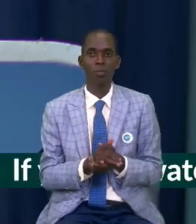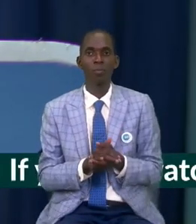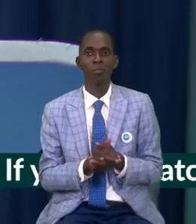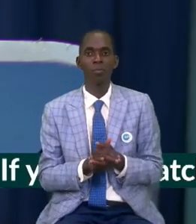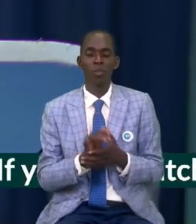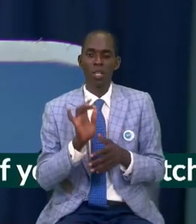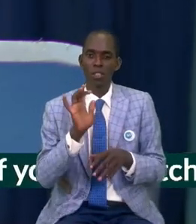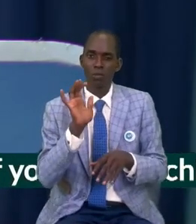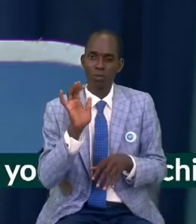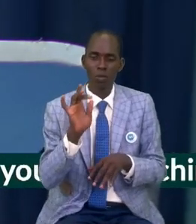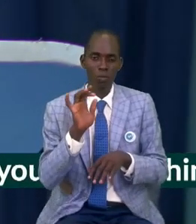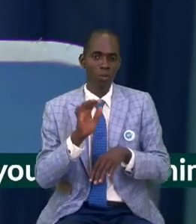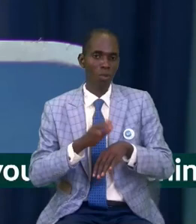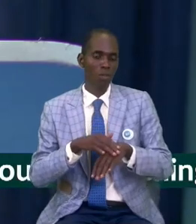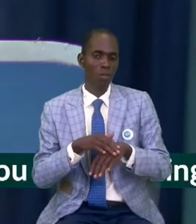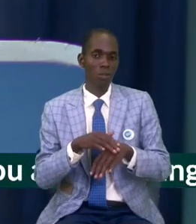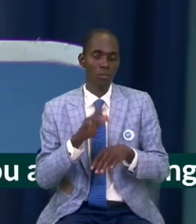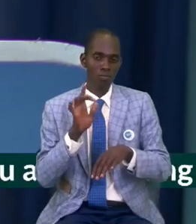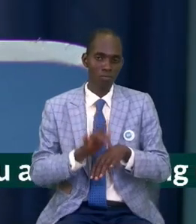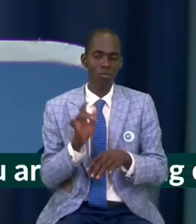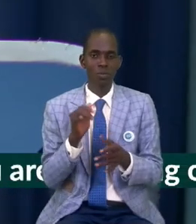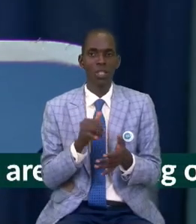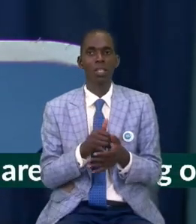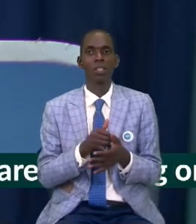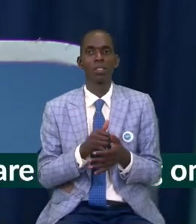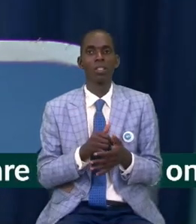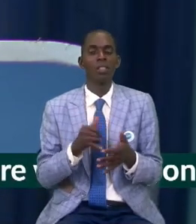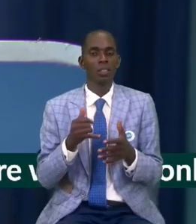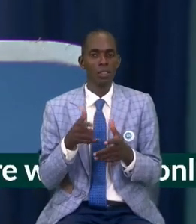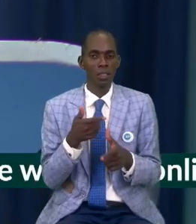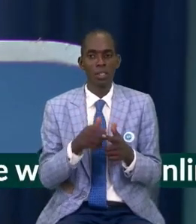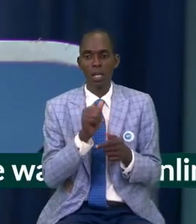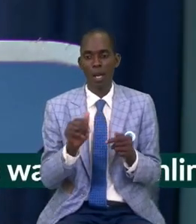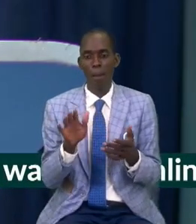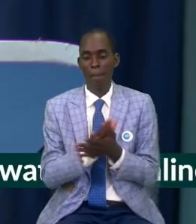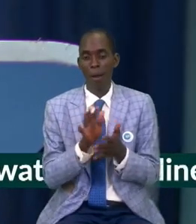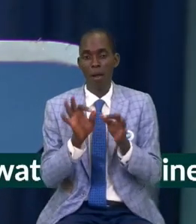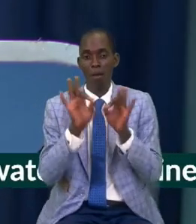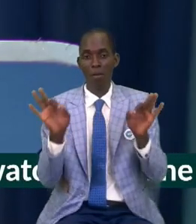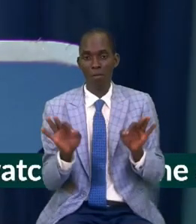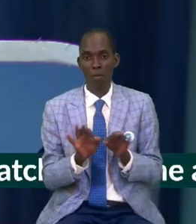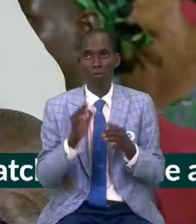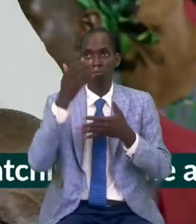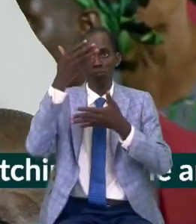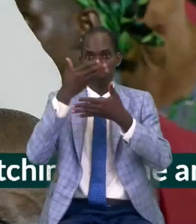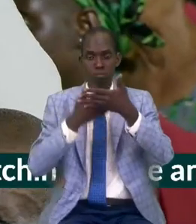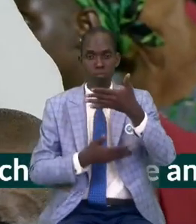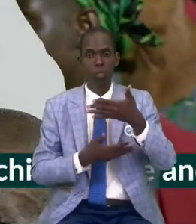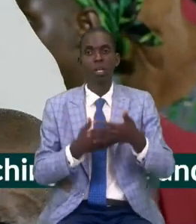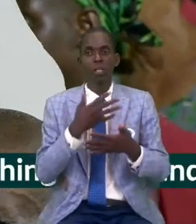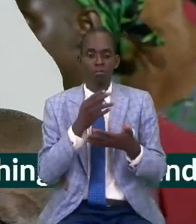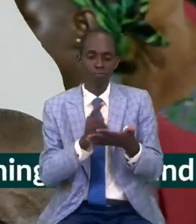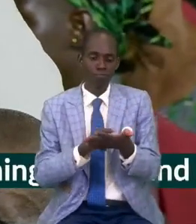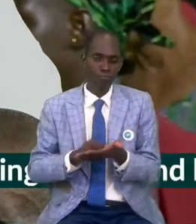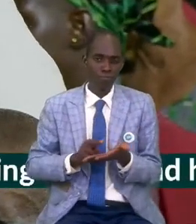will drop, and then fill the form and submit the list to the link. Fill all